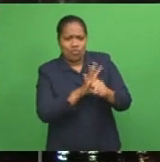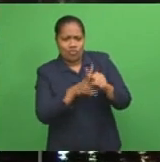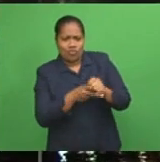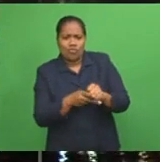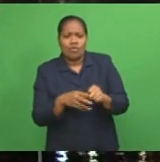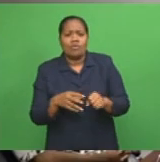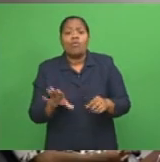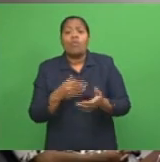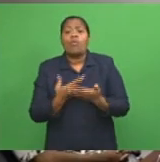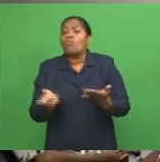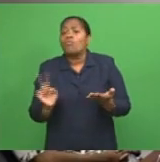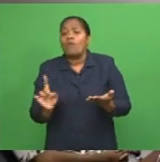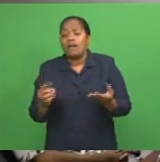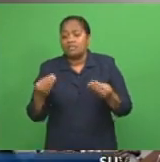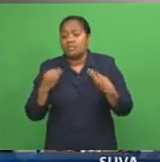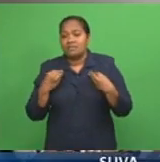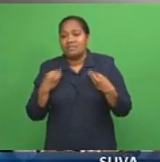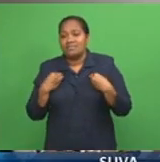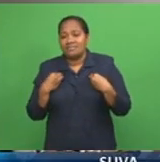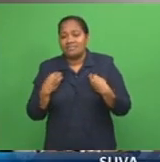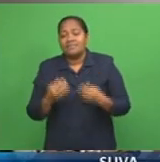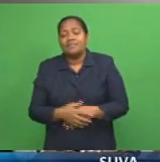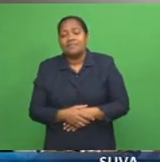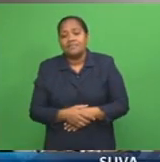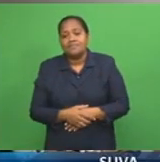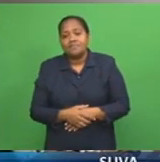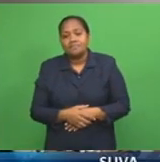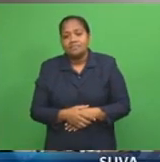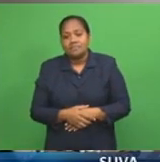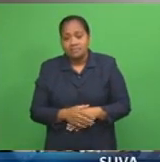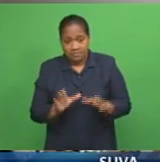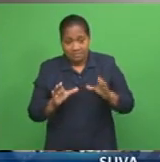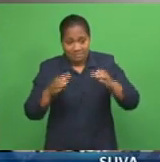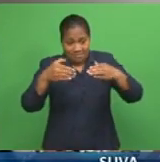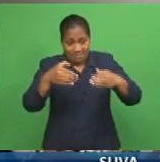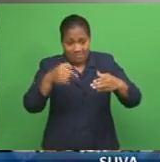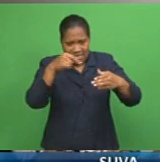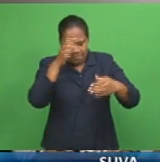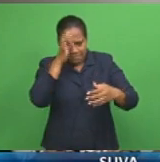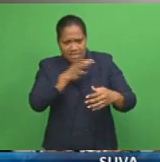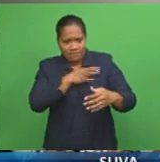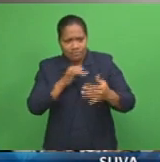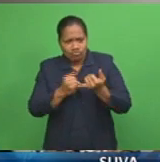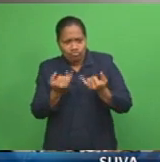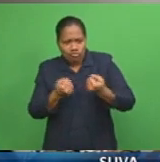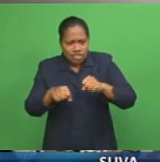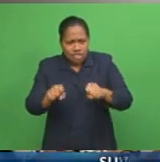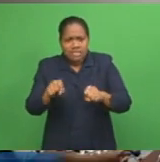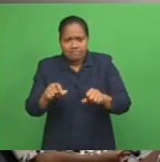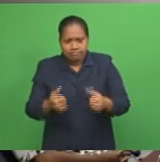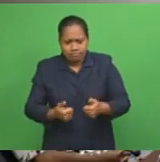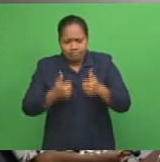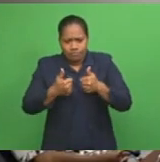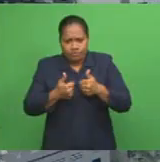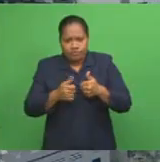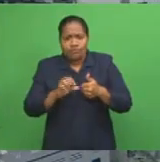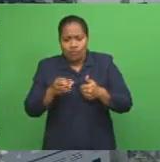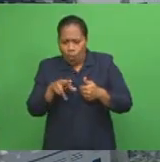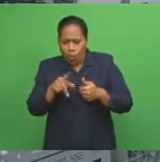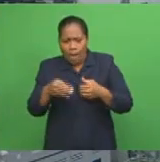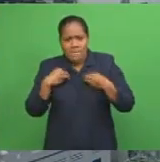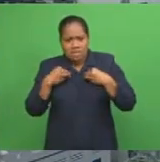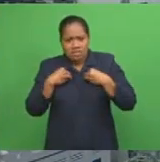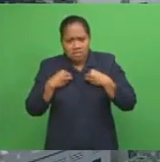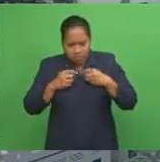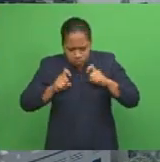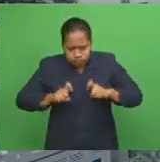businesses. The Employers Federation believes the strategy is an effective tool to enable businesses to sustain